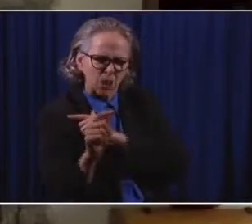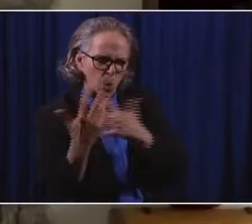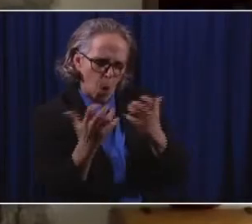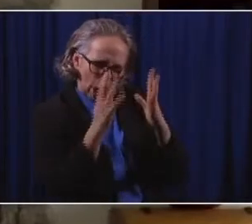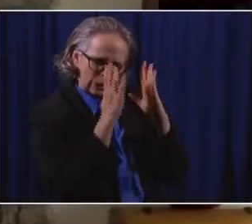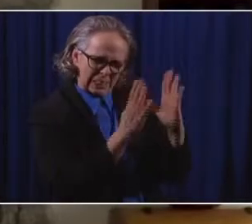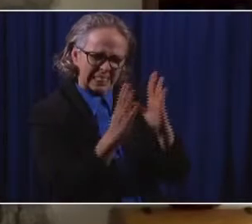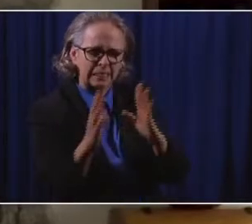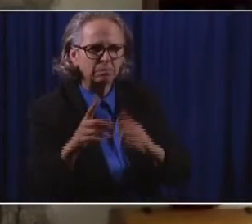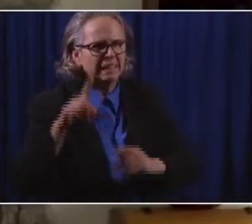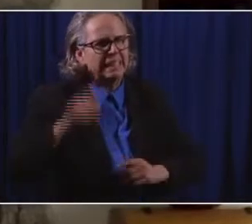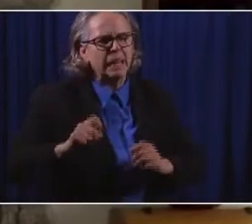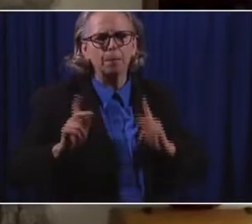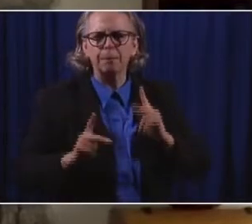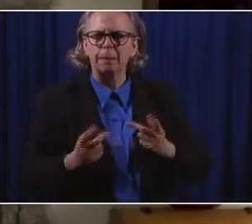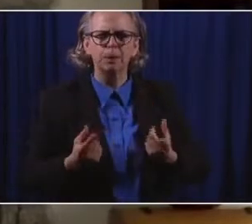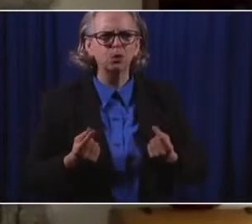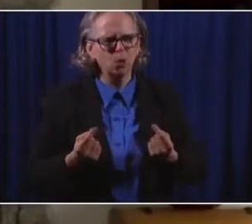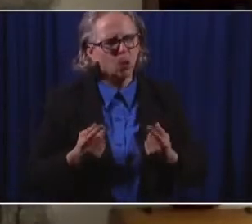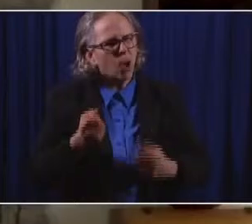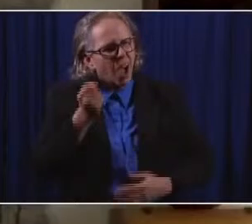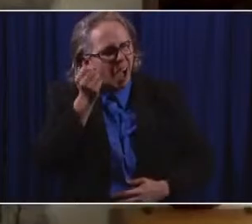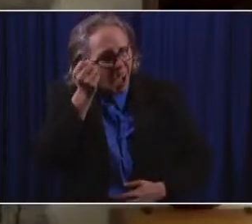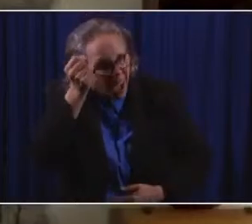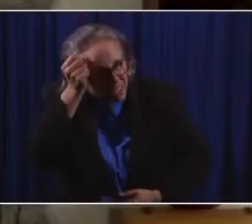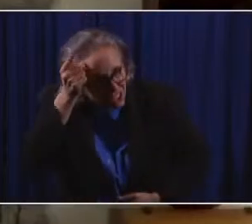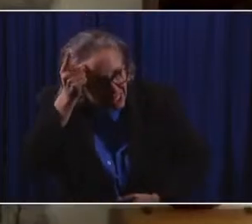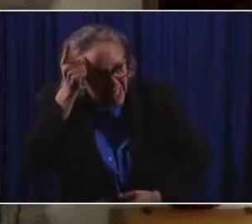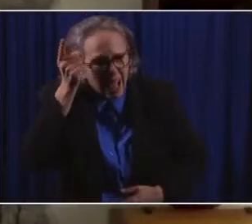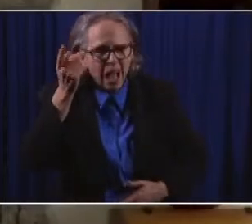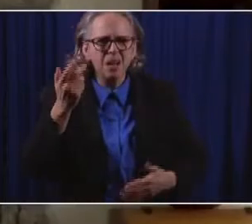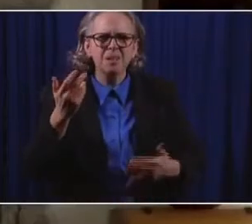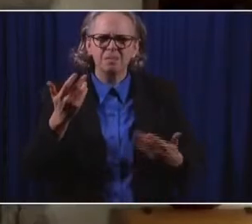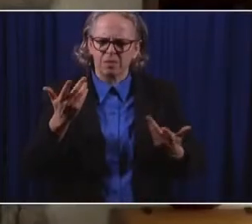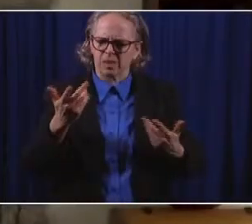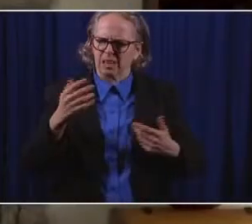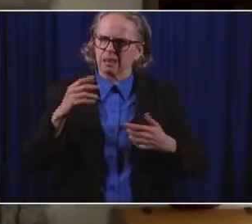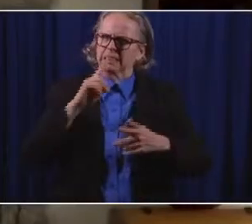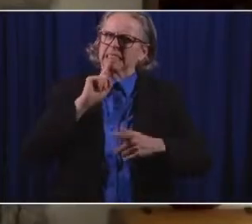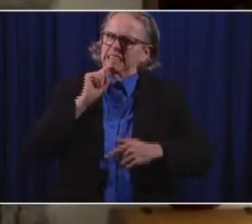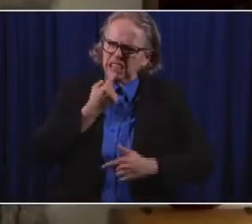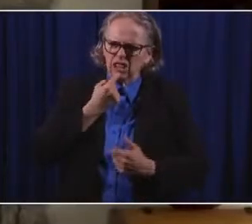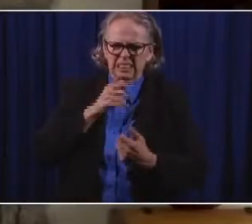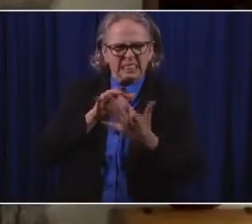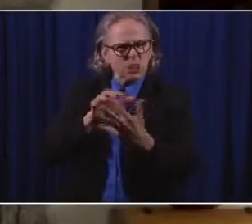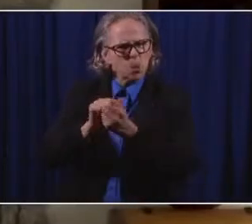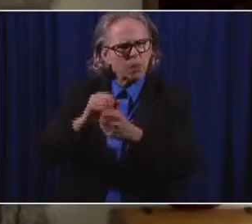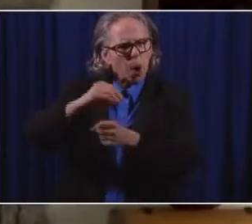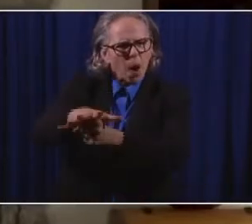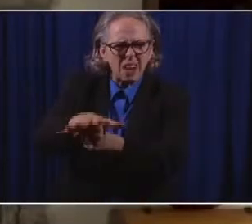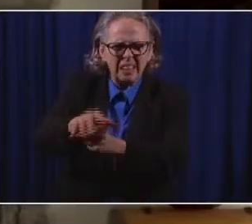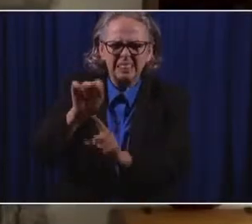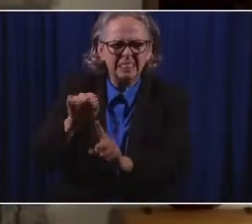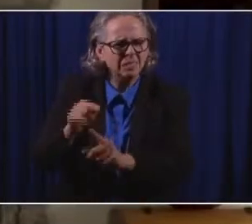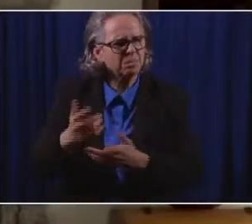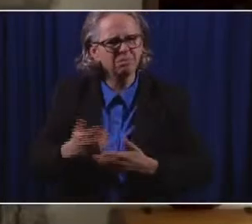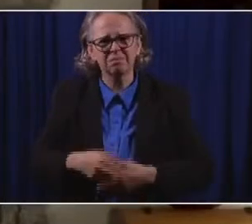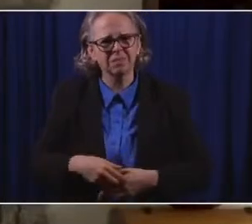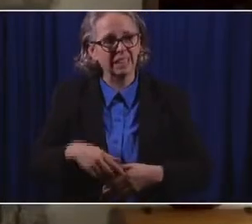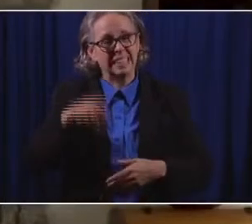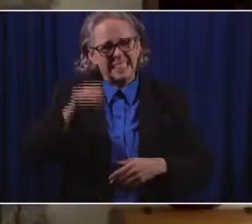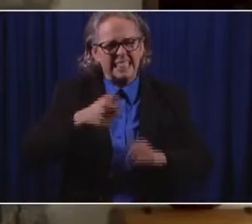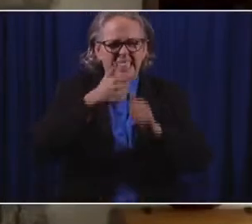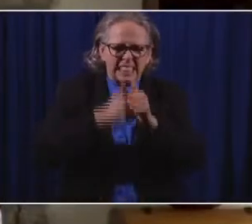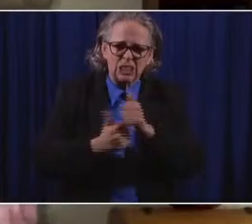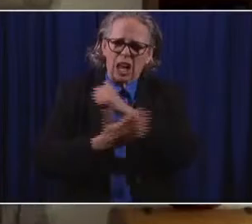fighting. And we need all the county commissioners, frankly, or county executives. In case